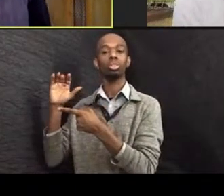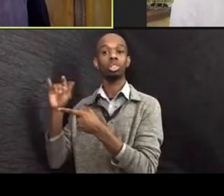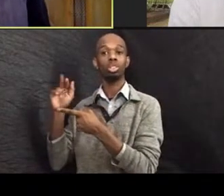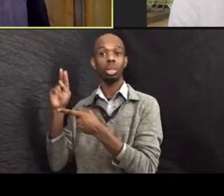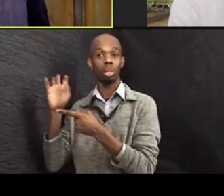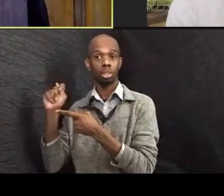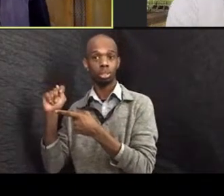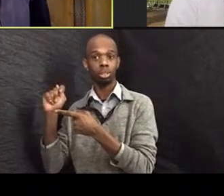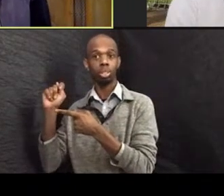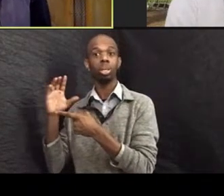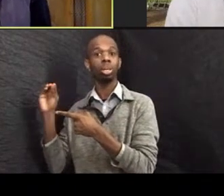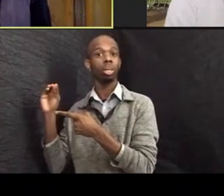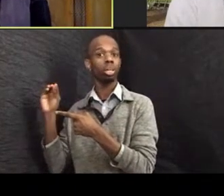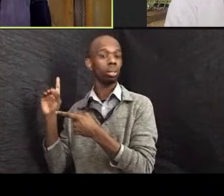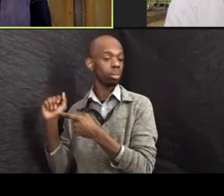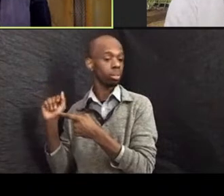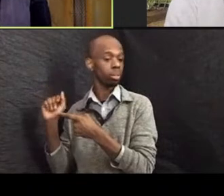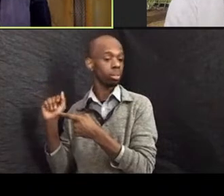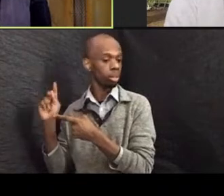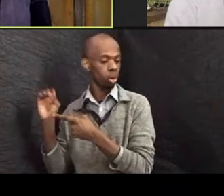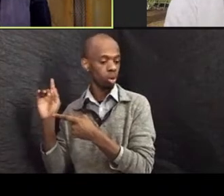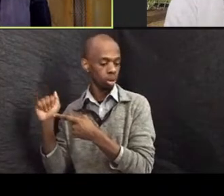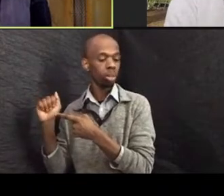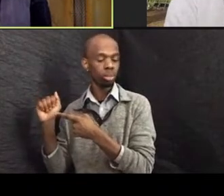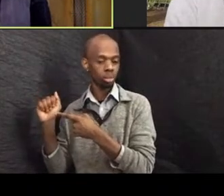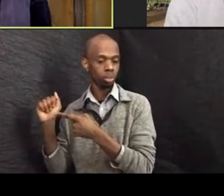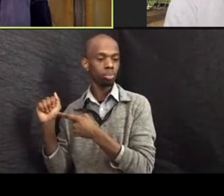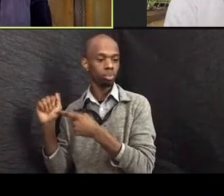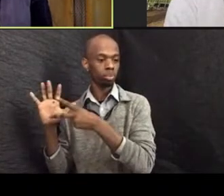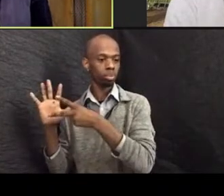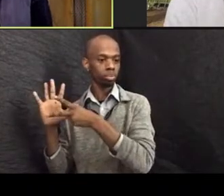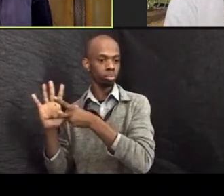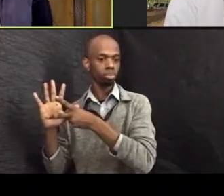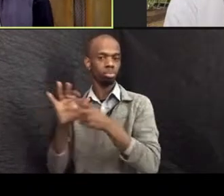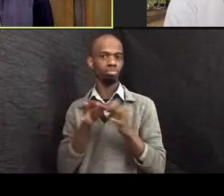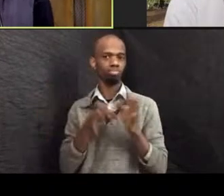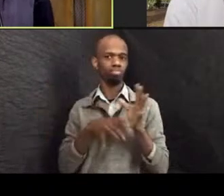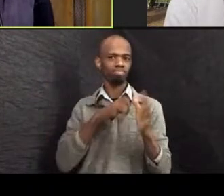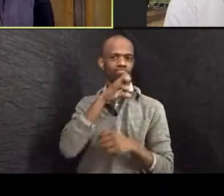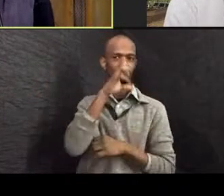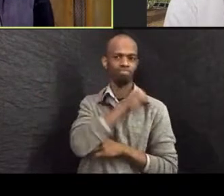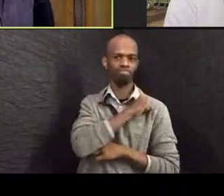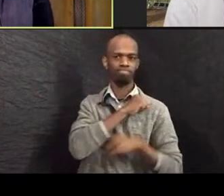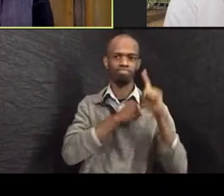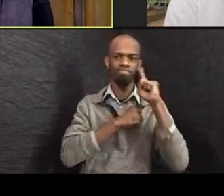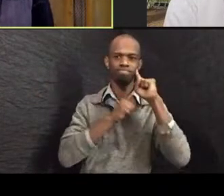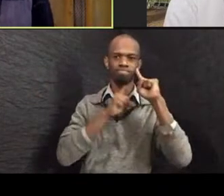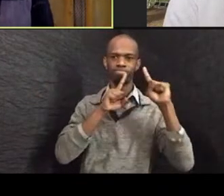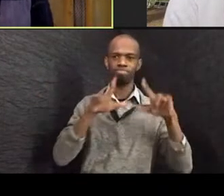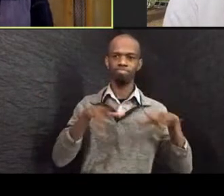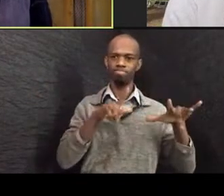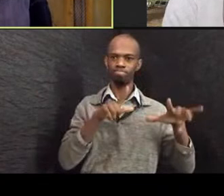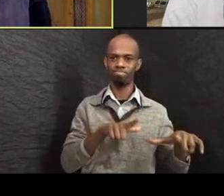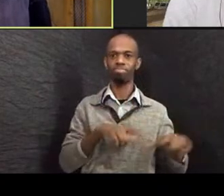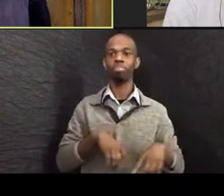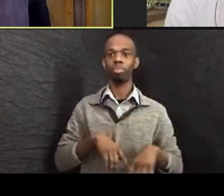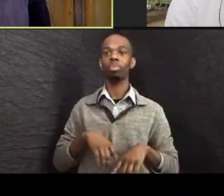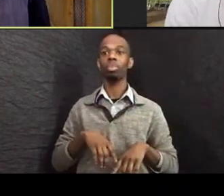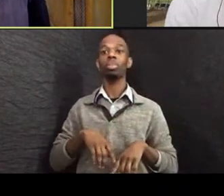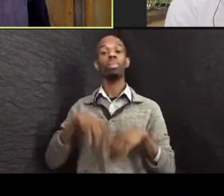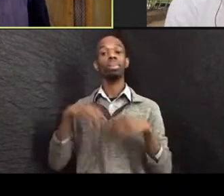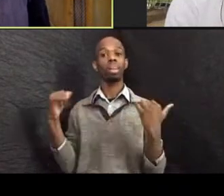wife to Jerry, my beloved of 37 years. With that, I send it back to Maki.